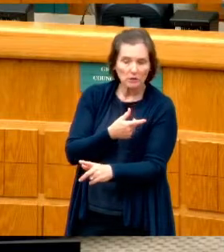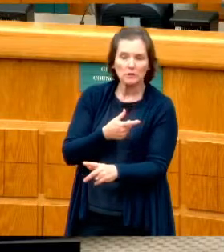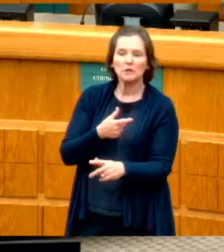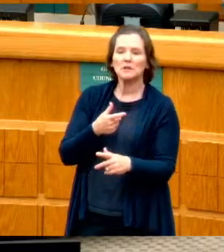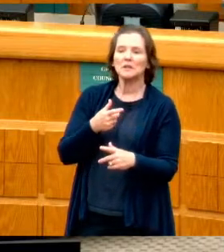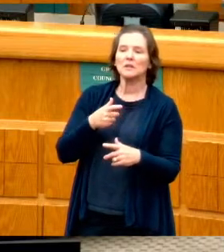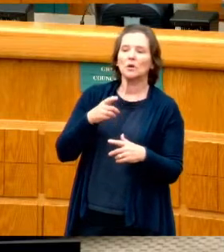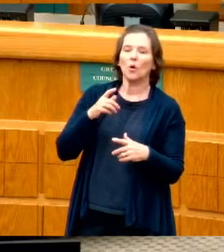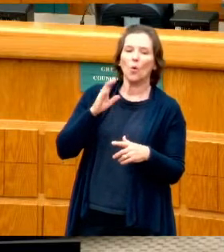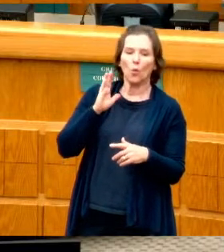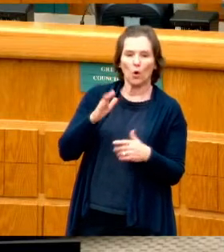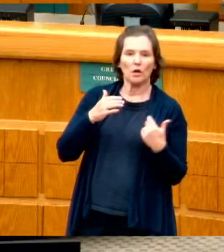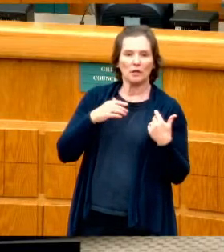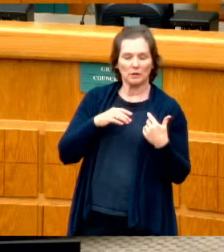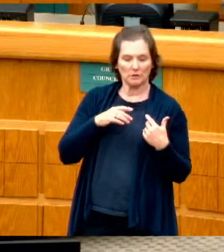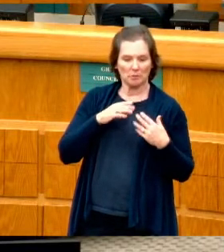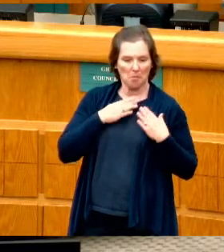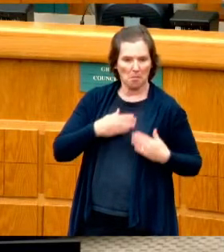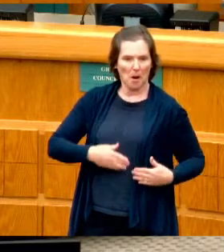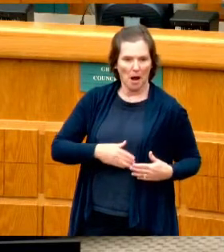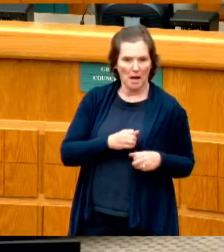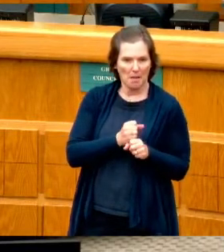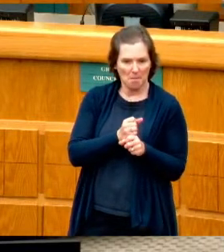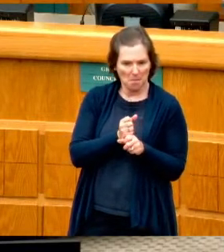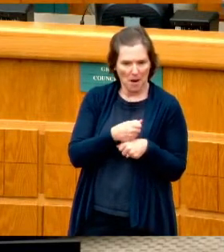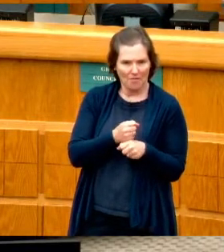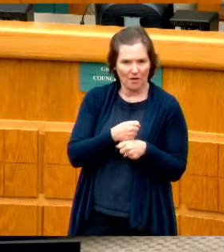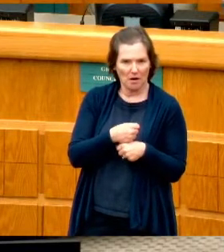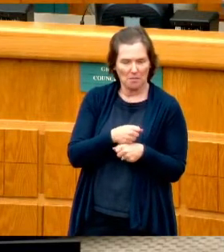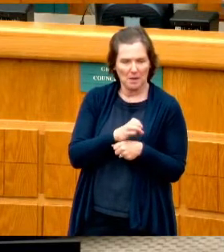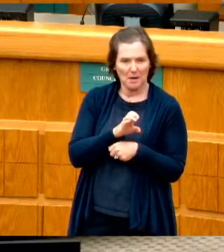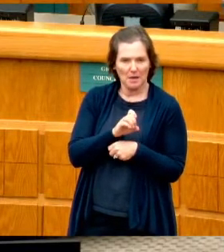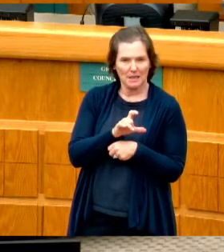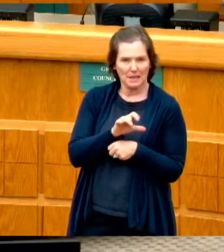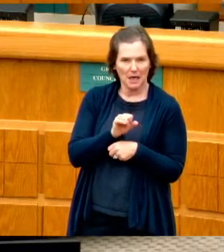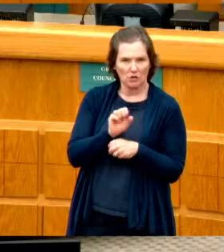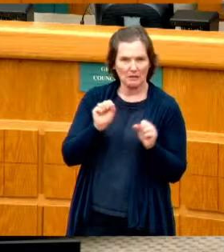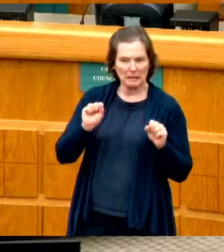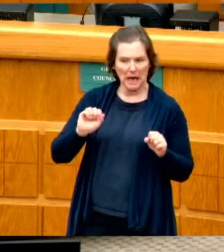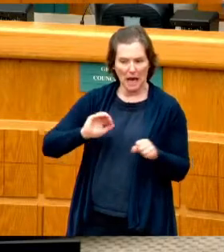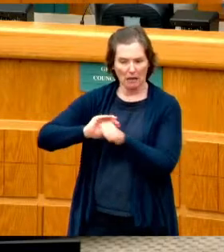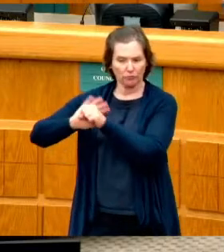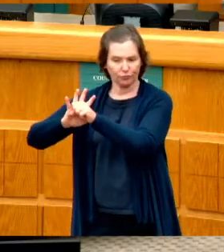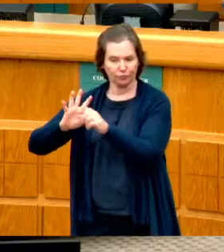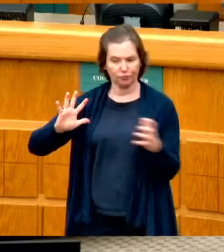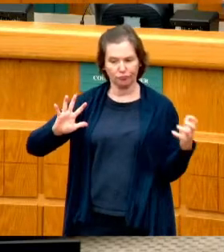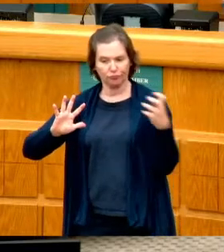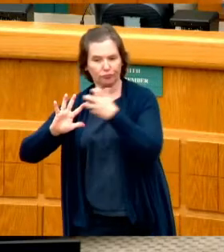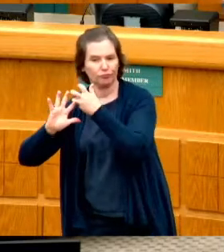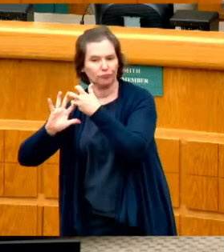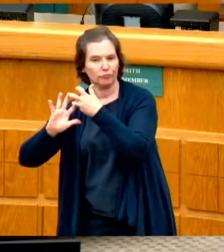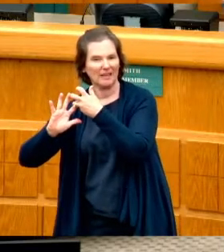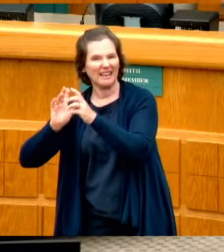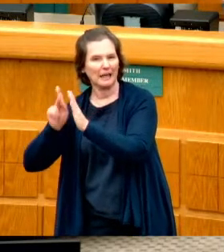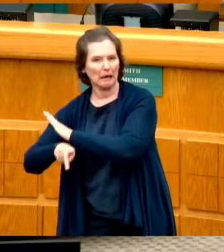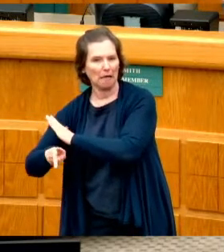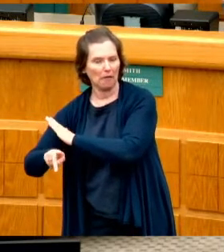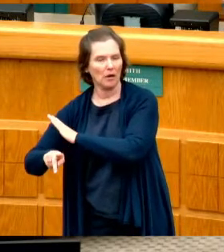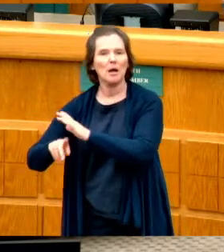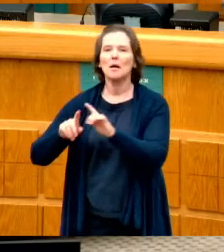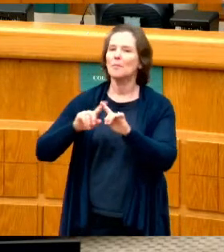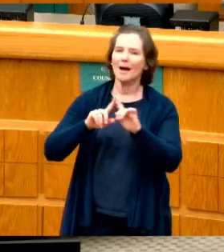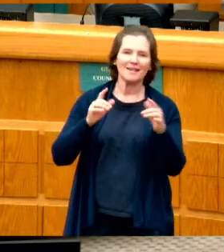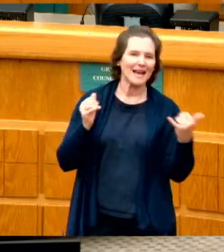not transfer to the human cells and could not continue to replicate. But now the mutation has